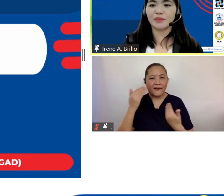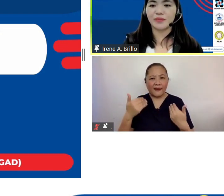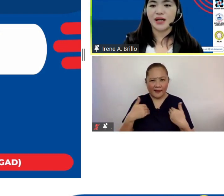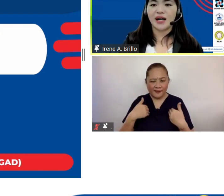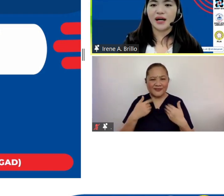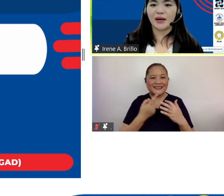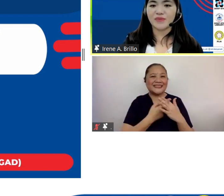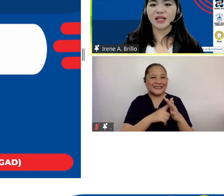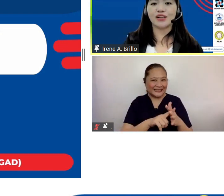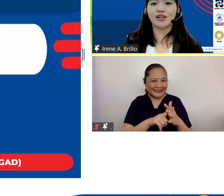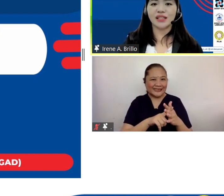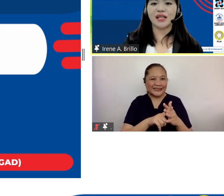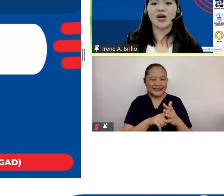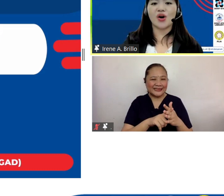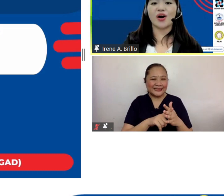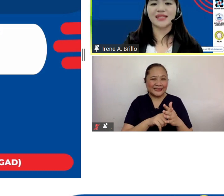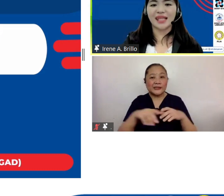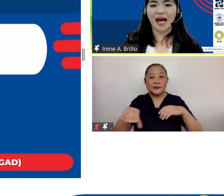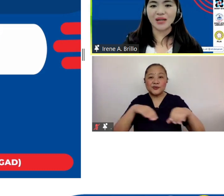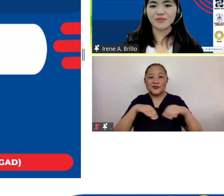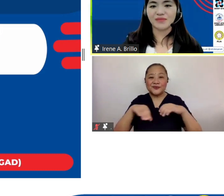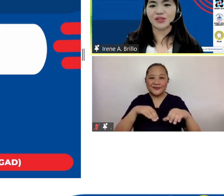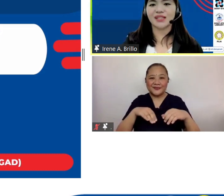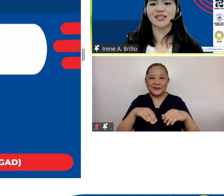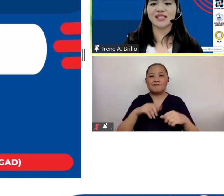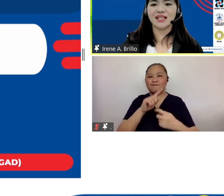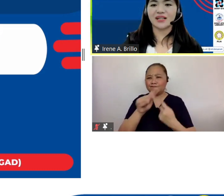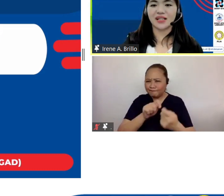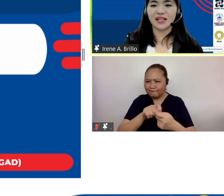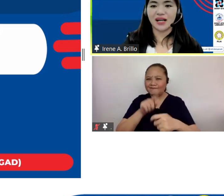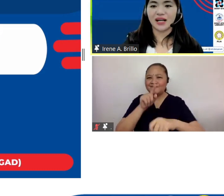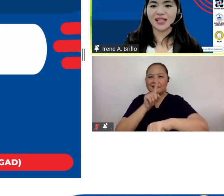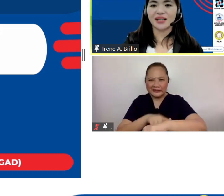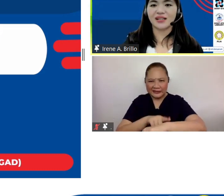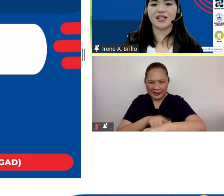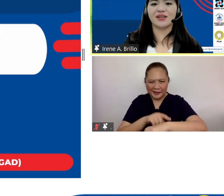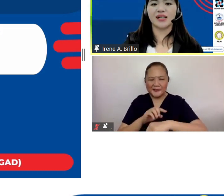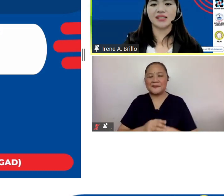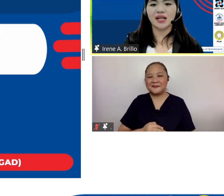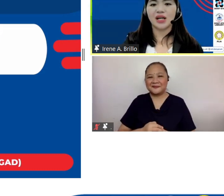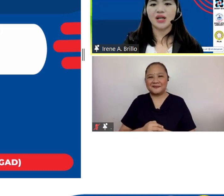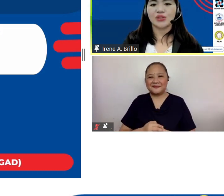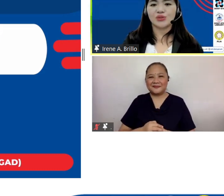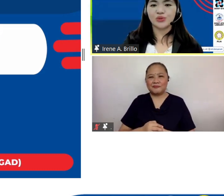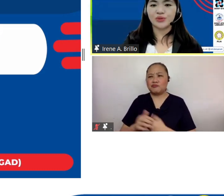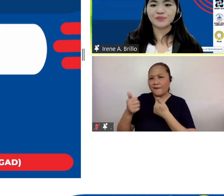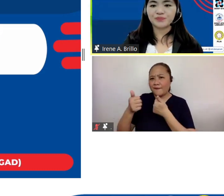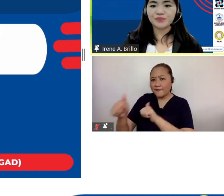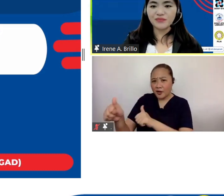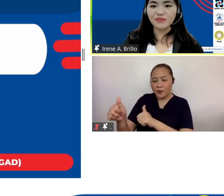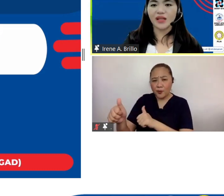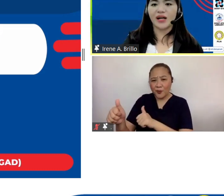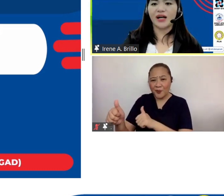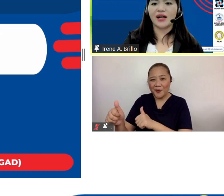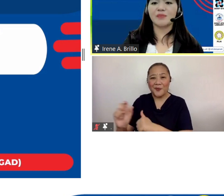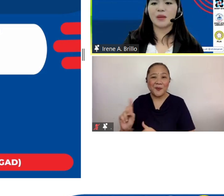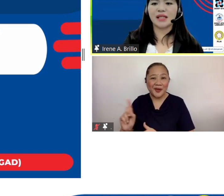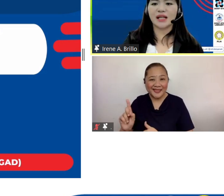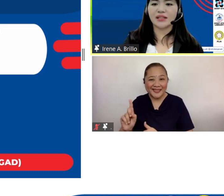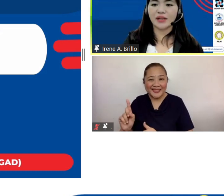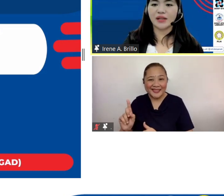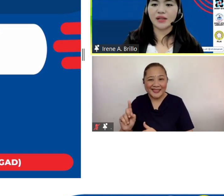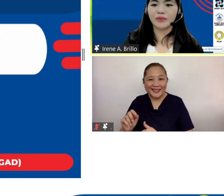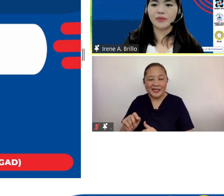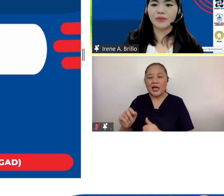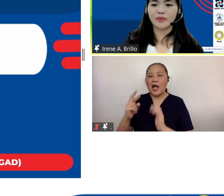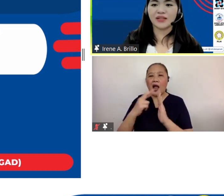our activity on time. So this is in adherence to Republic